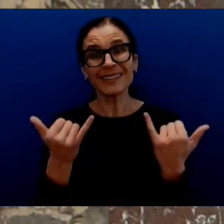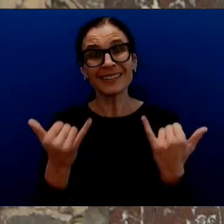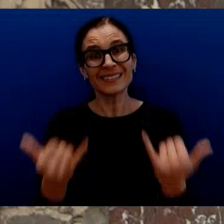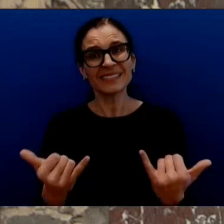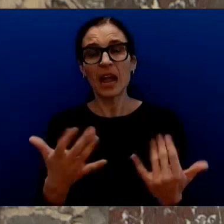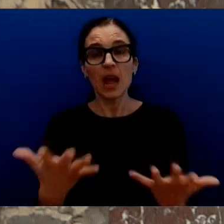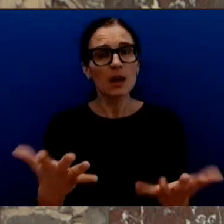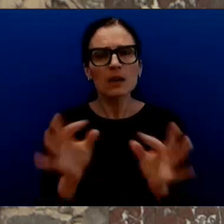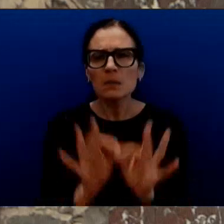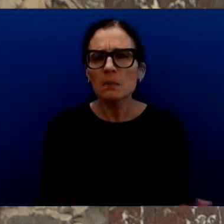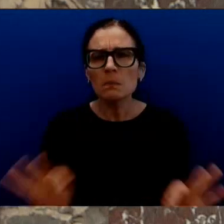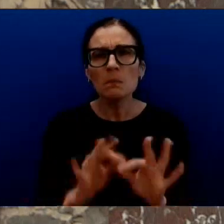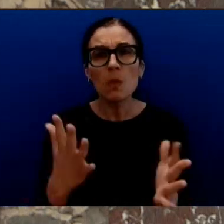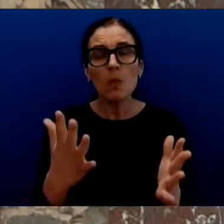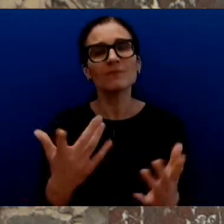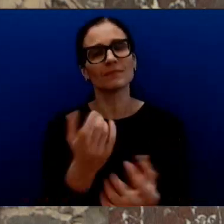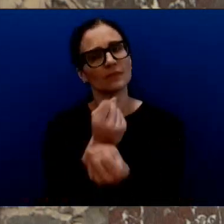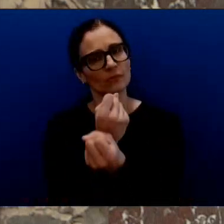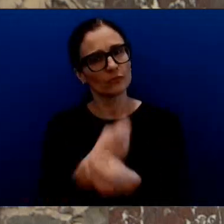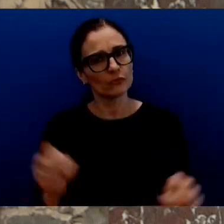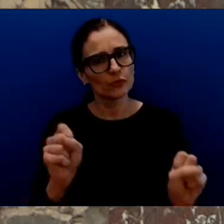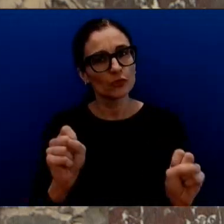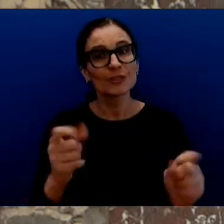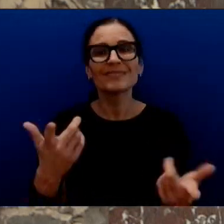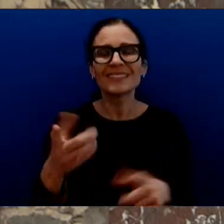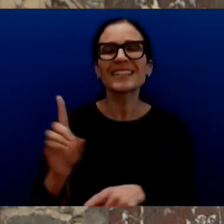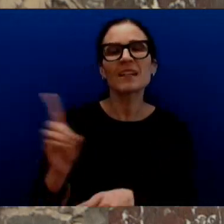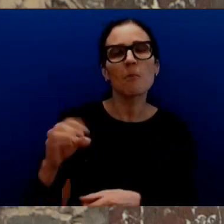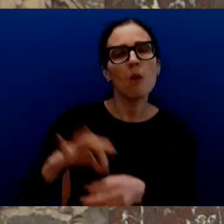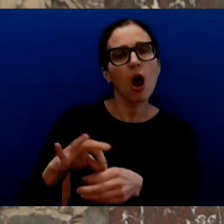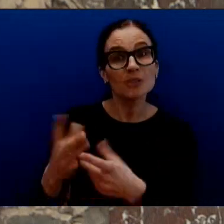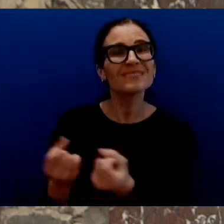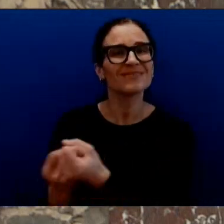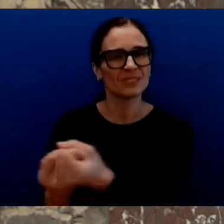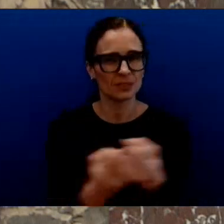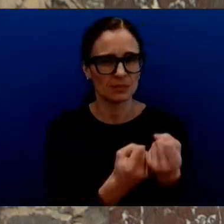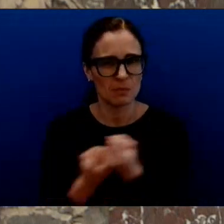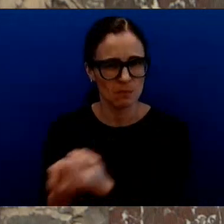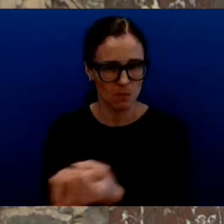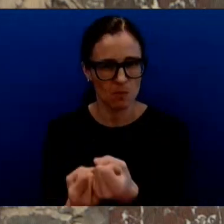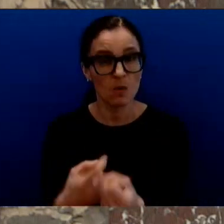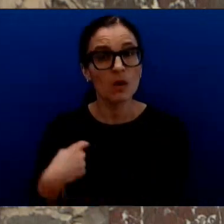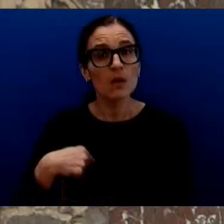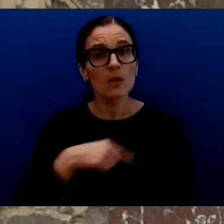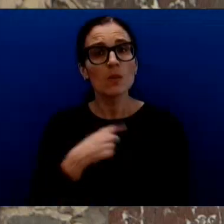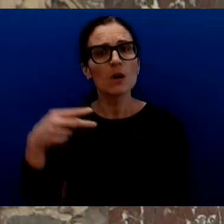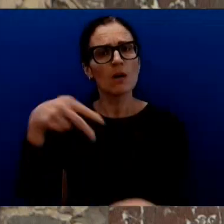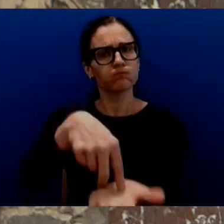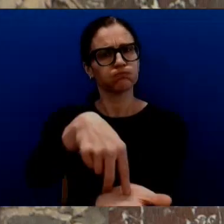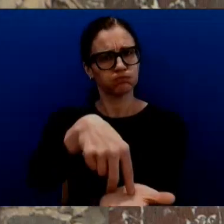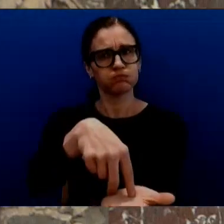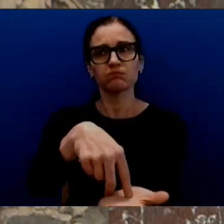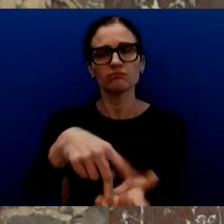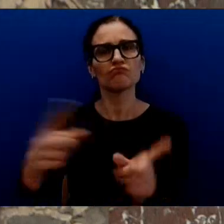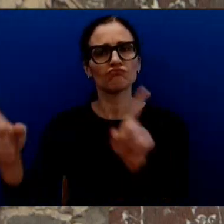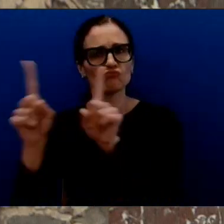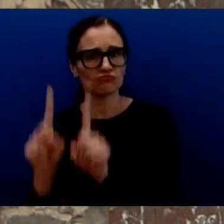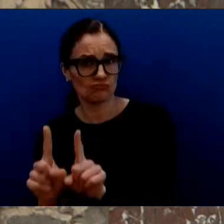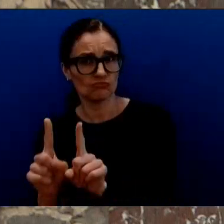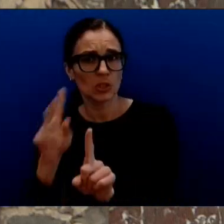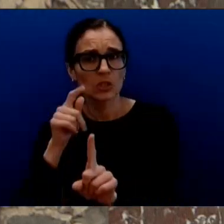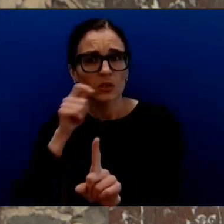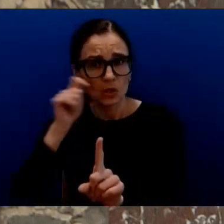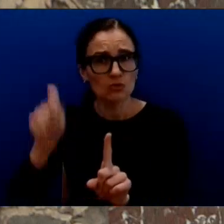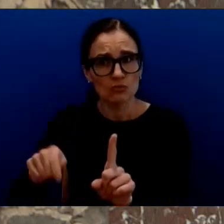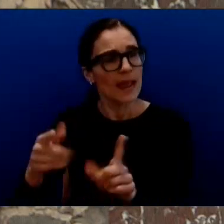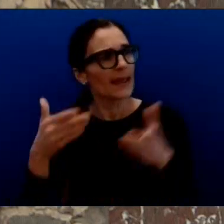band together. We stand with the Ukrainian people against Russian aggression. We salute their bravery, we